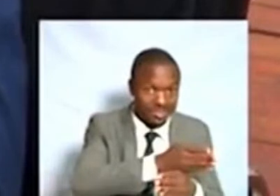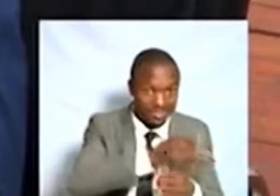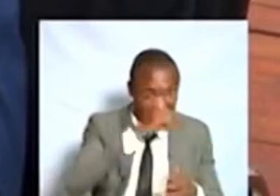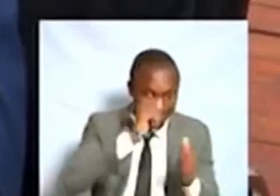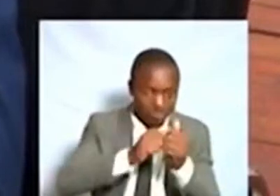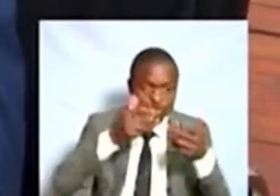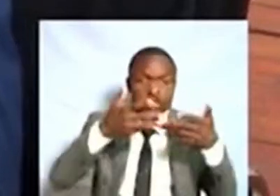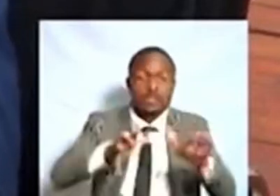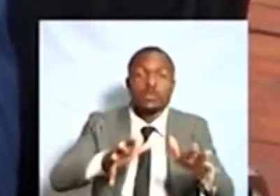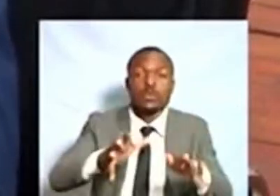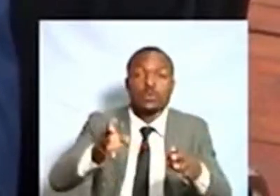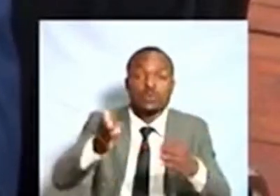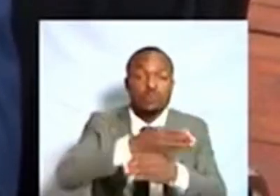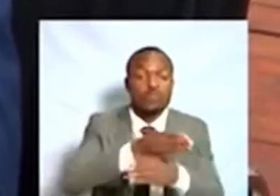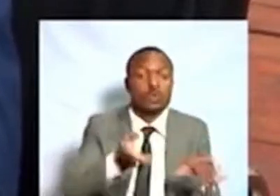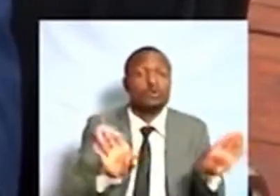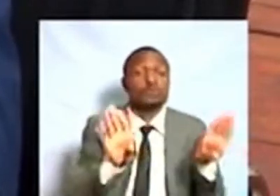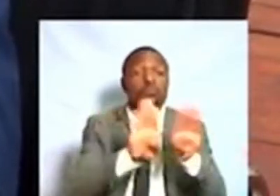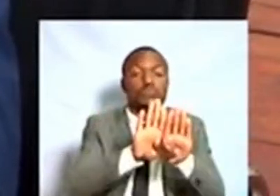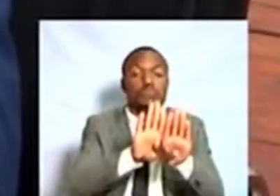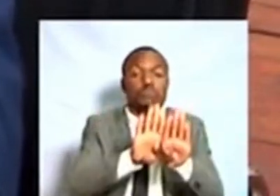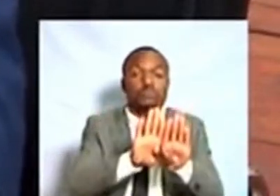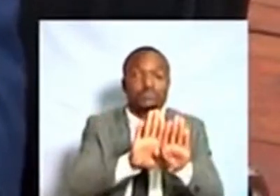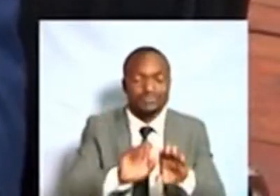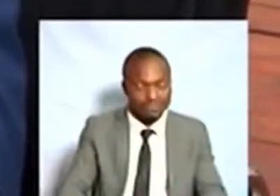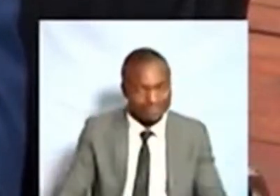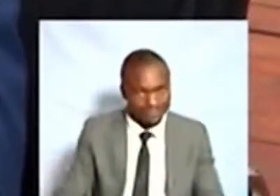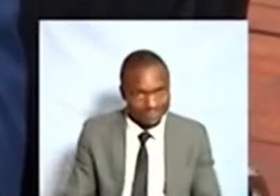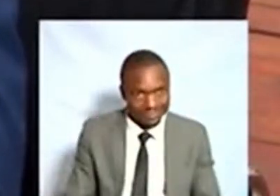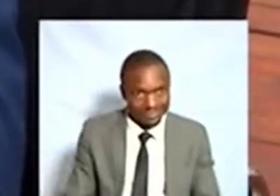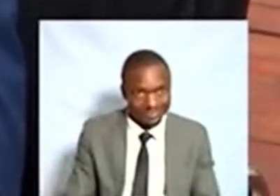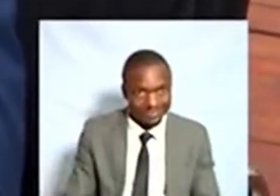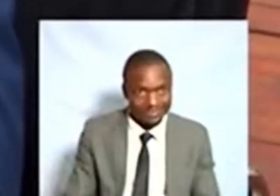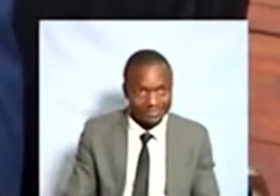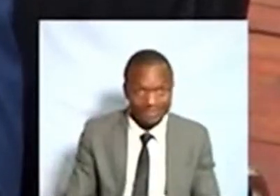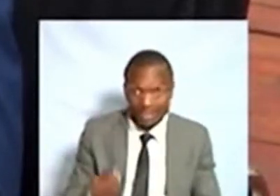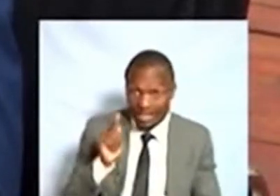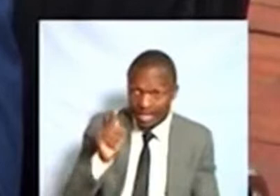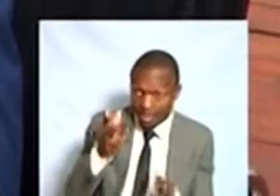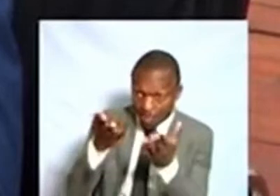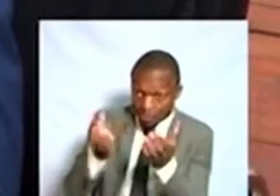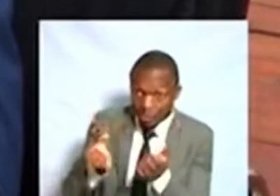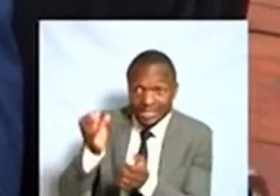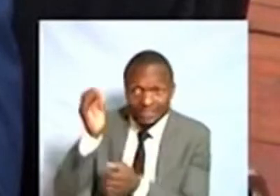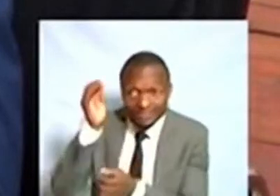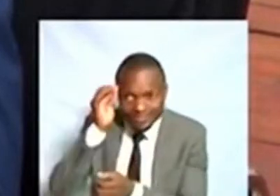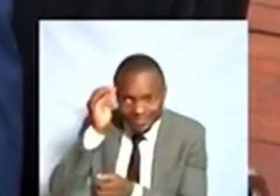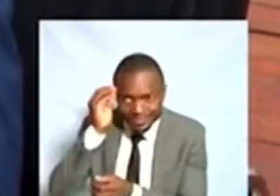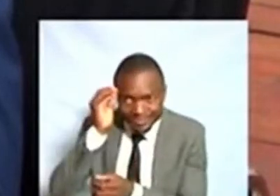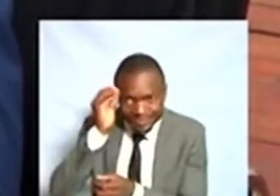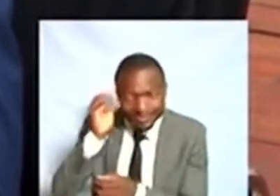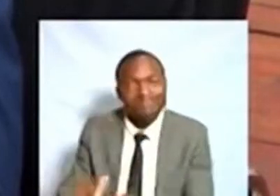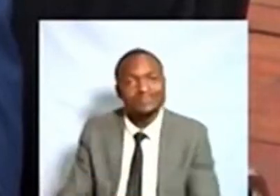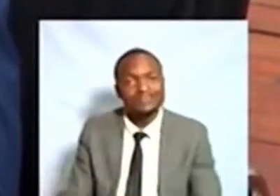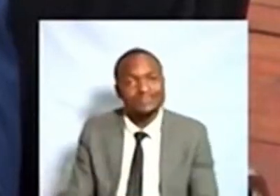business and had closed down. I would want to find out, did you provide